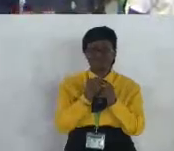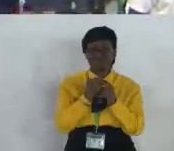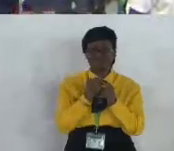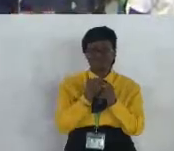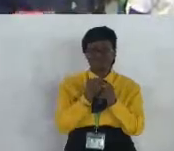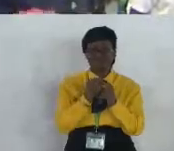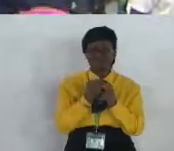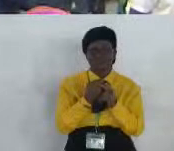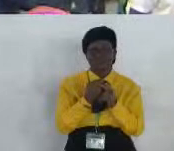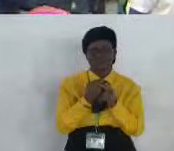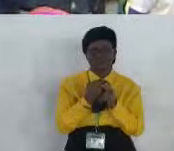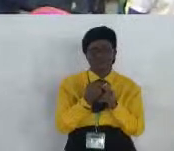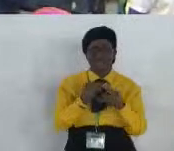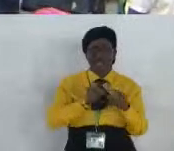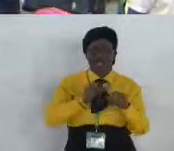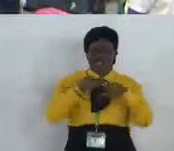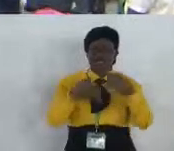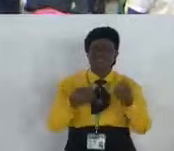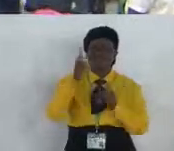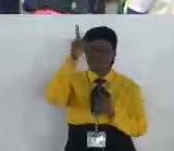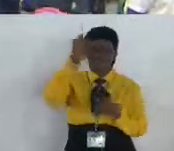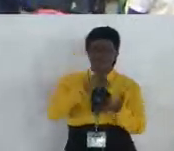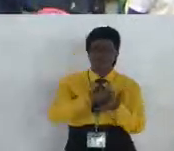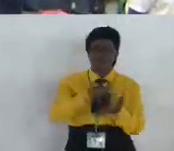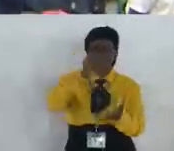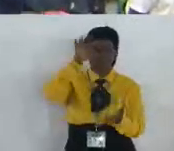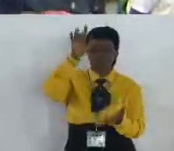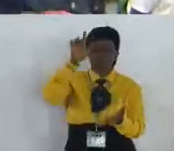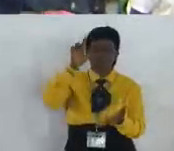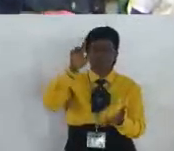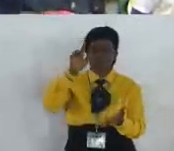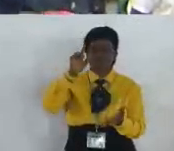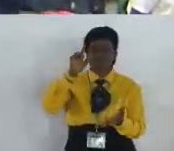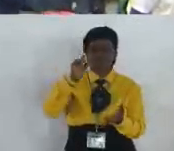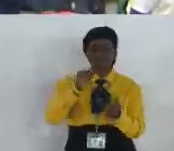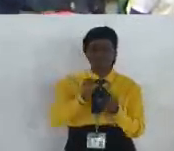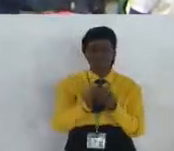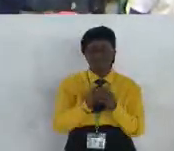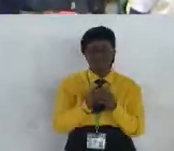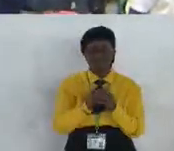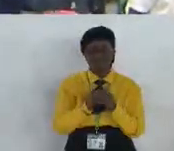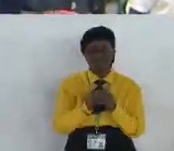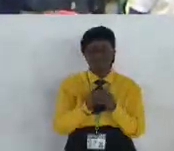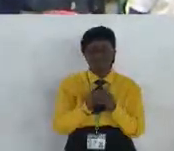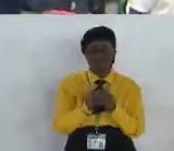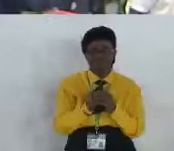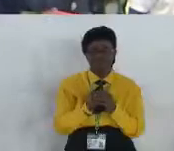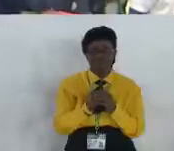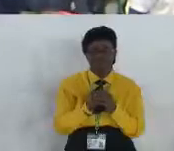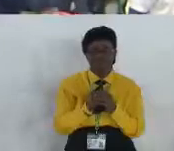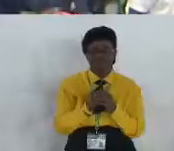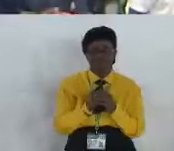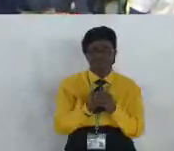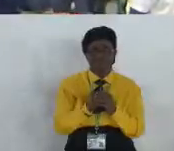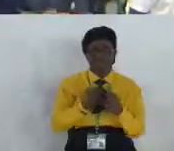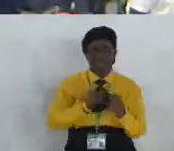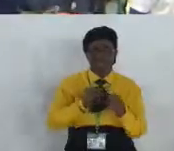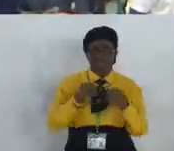I give you glory. I give you honor. I give you